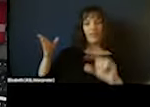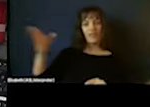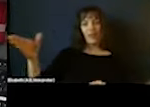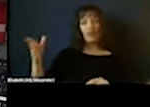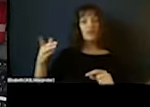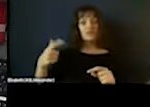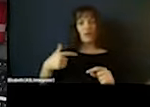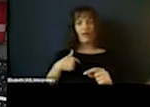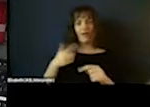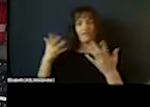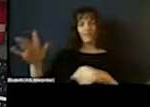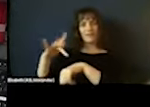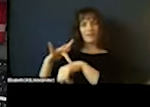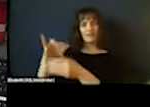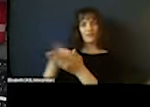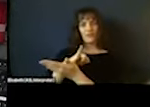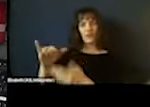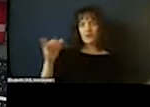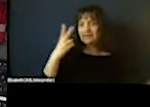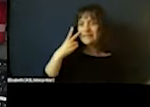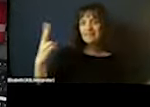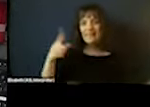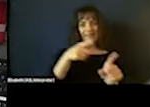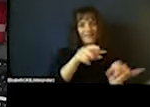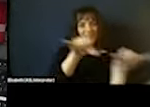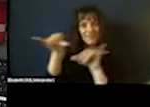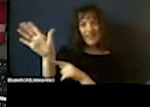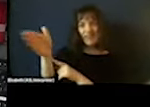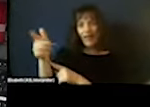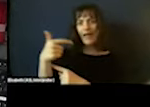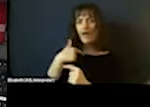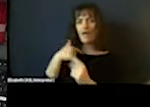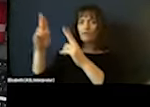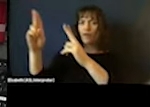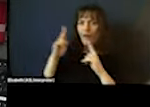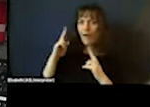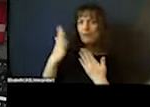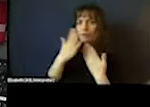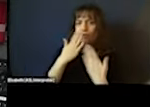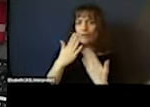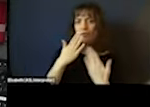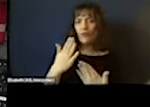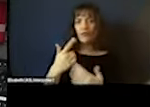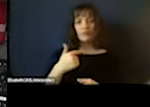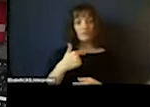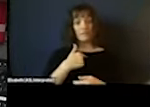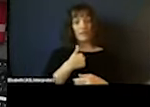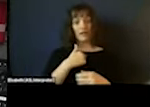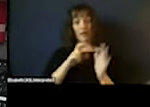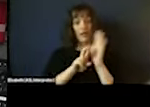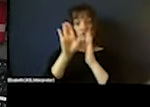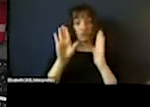grateful. And every single astronaut, as a person who looked down to the earth from the space, we always have a